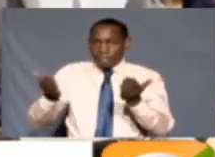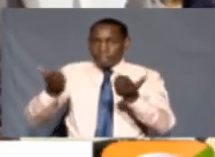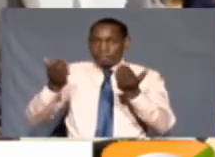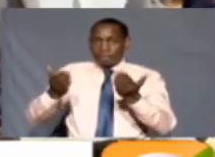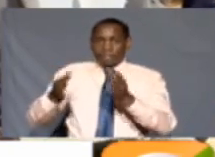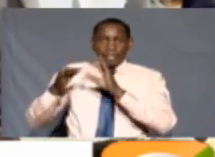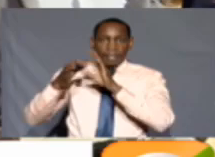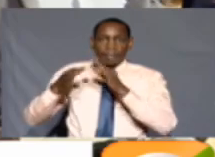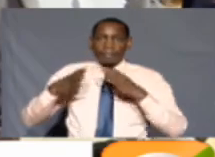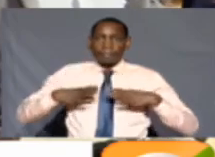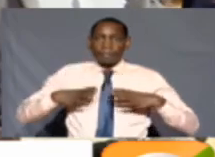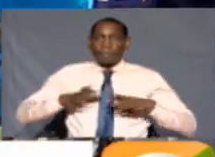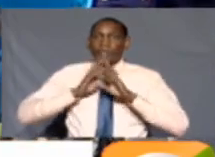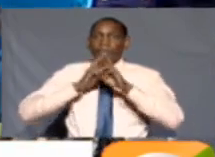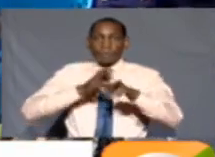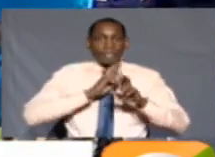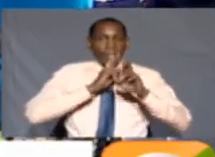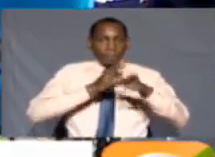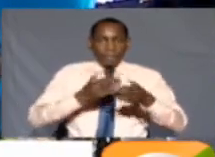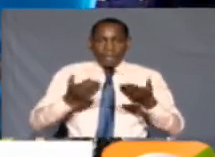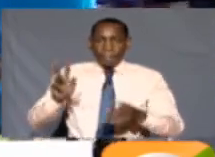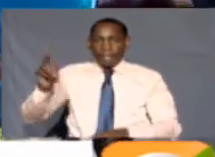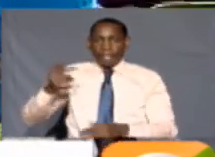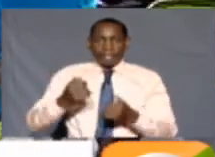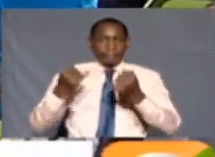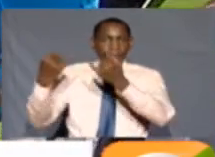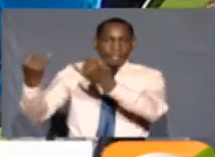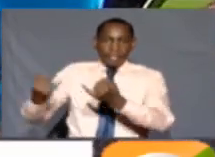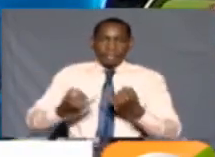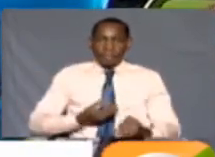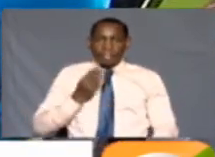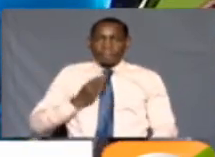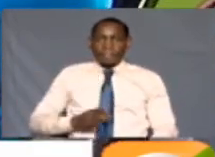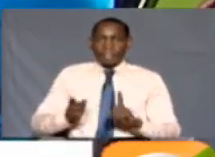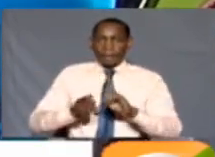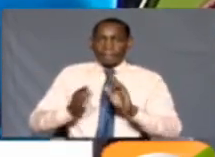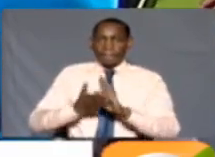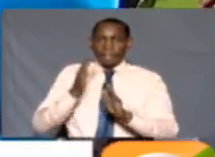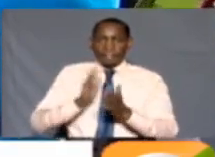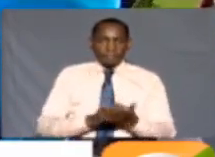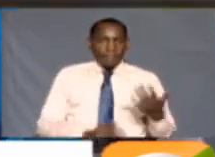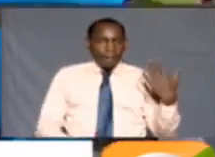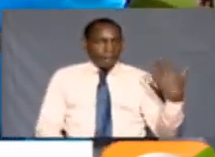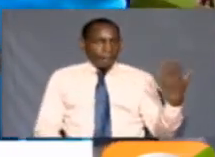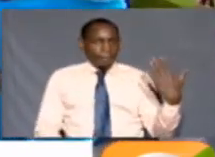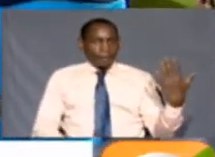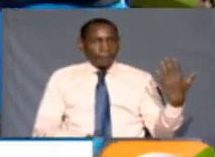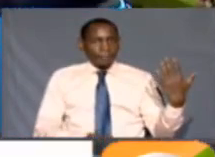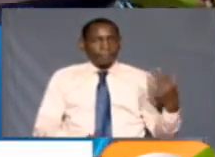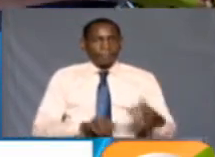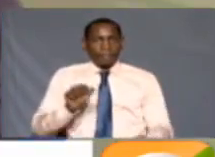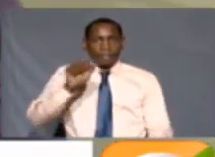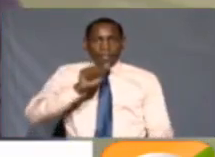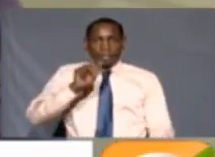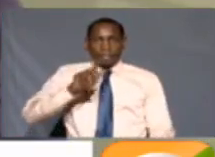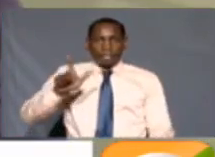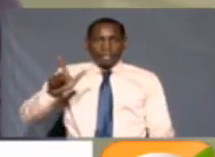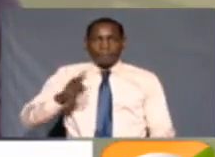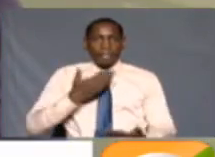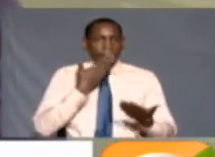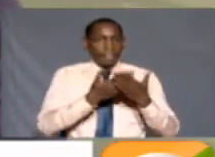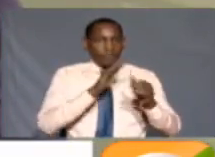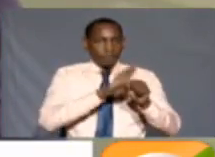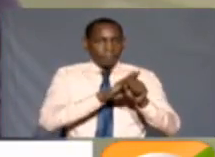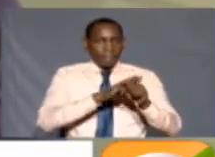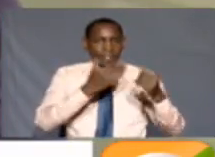culture of whistleblowing in Kenya? Let me introduce our guest real quick, beginning from my immediate left, Samuel Kimeu. Thank you so much for